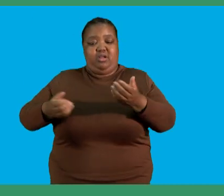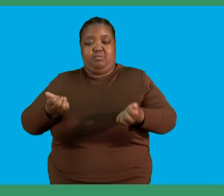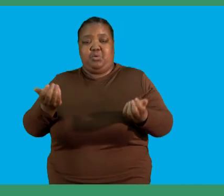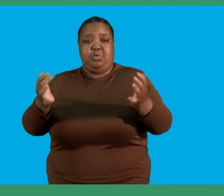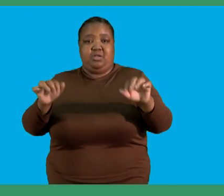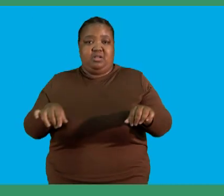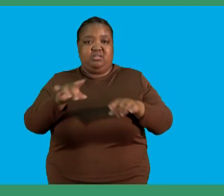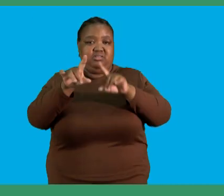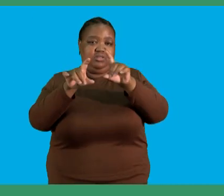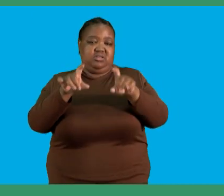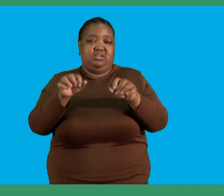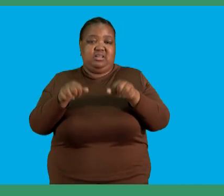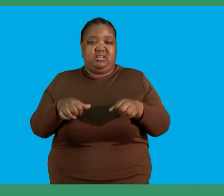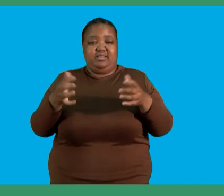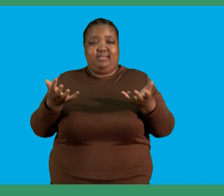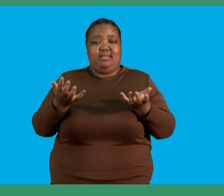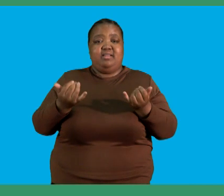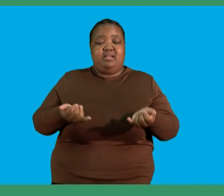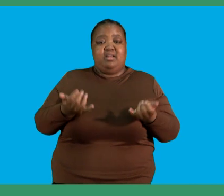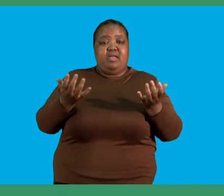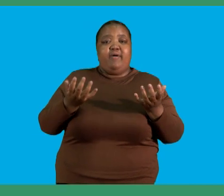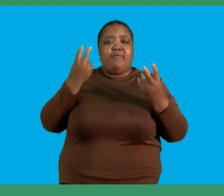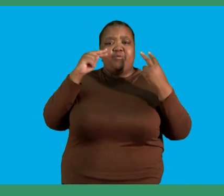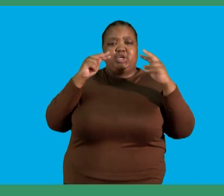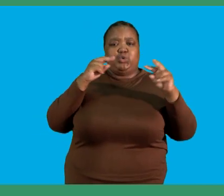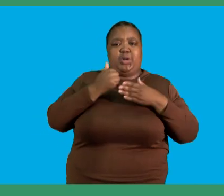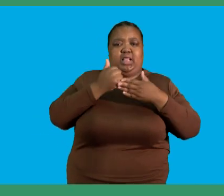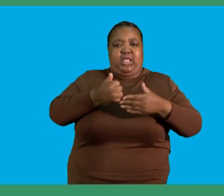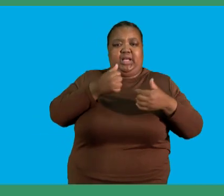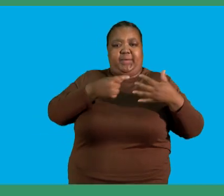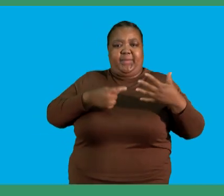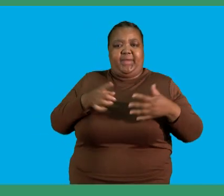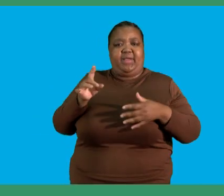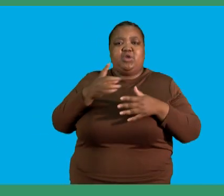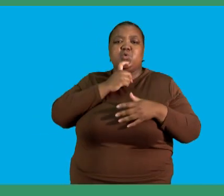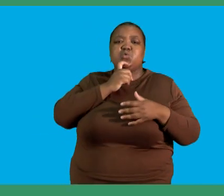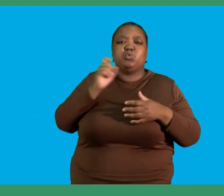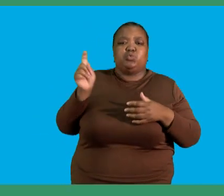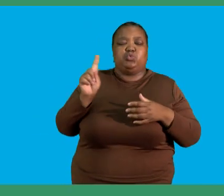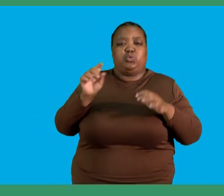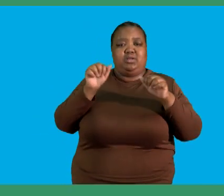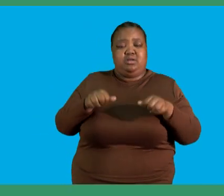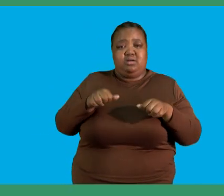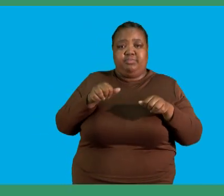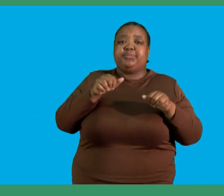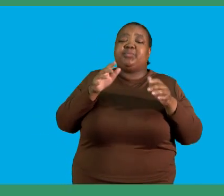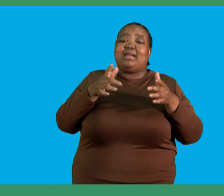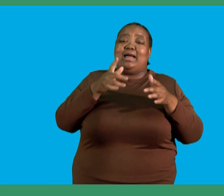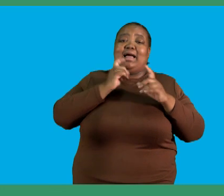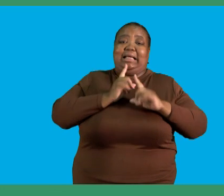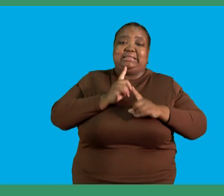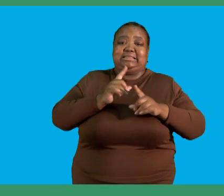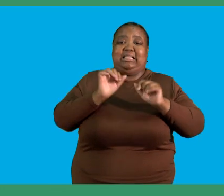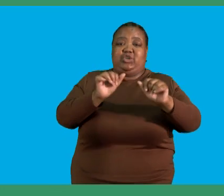to identify the visual aid applicable in the scenario above and motivate your answer by quoting from